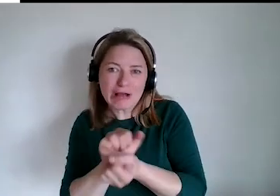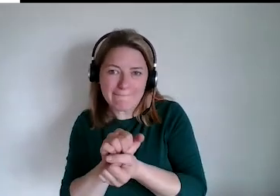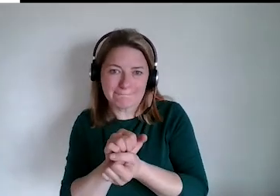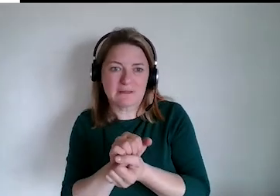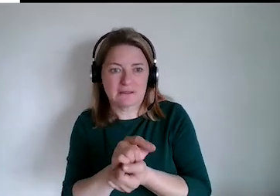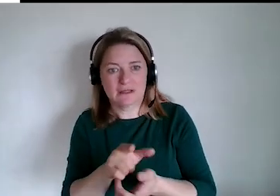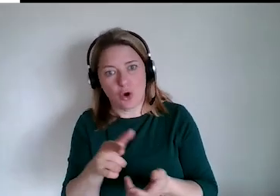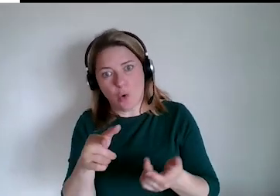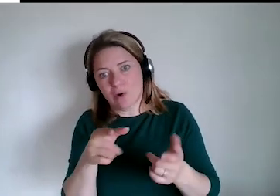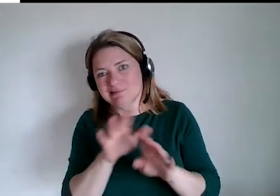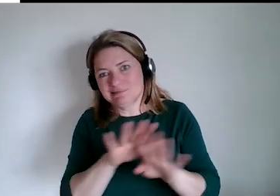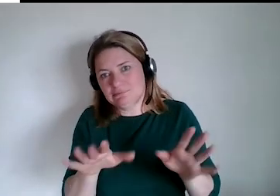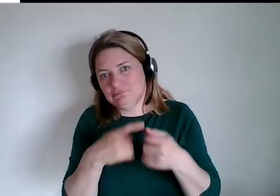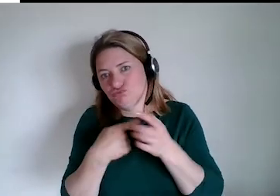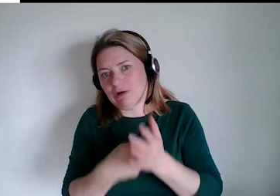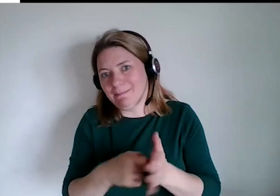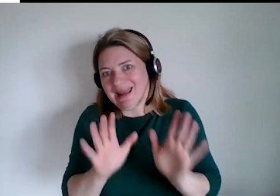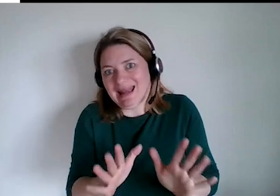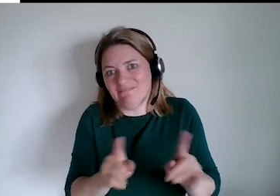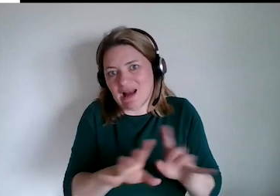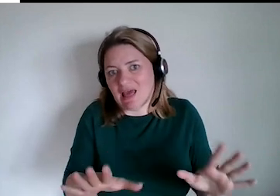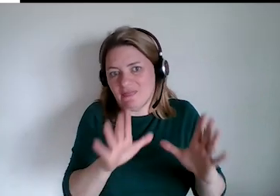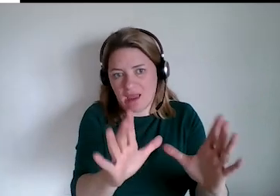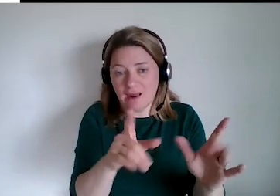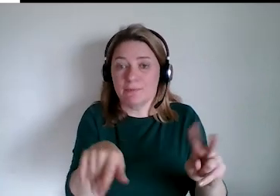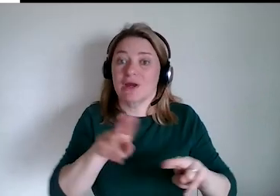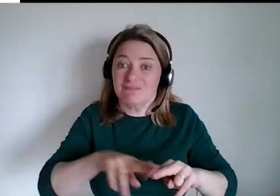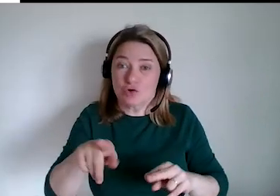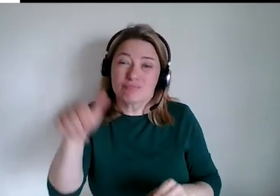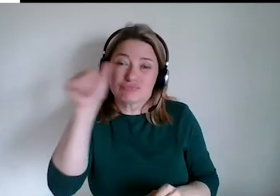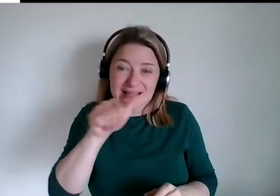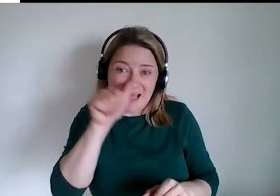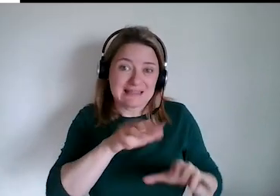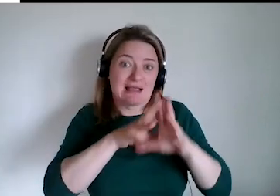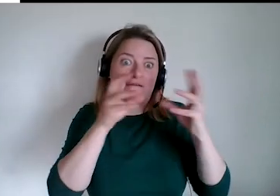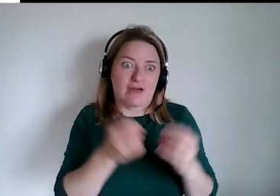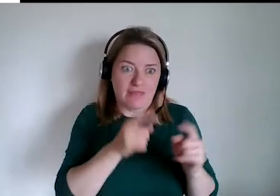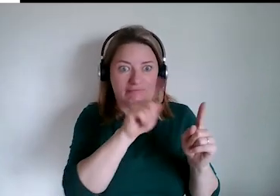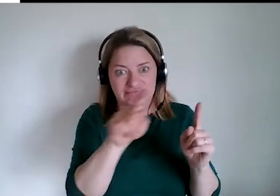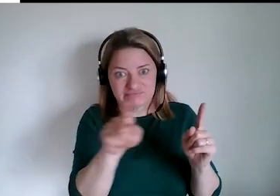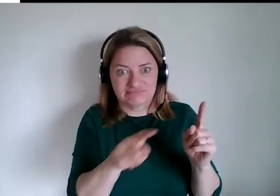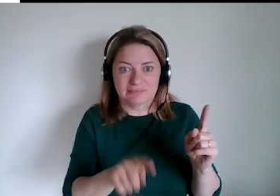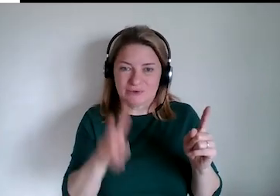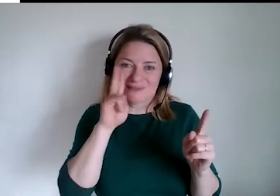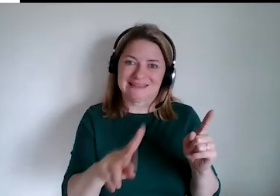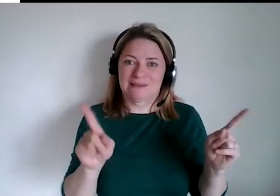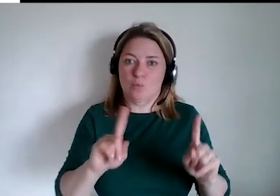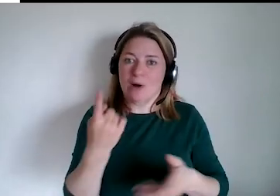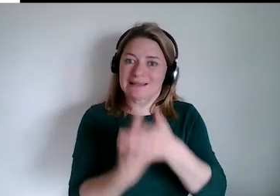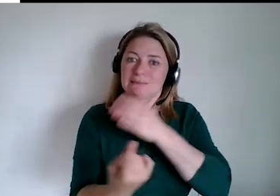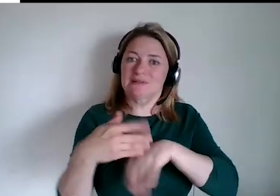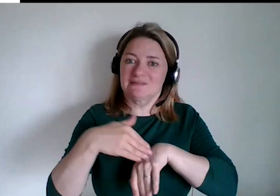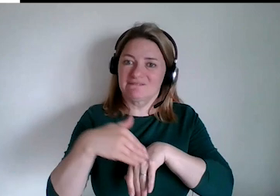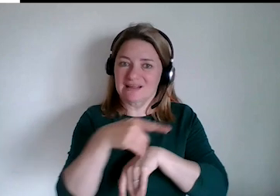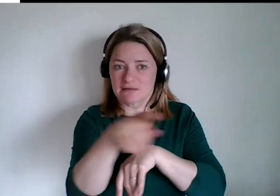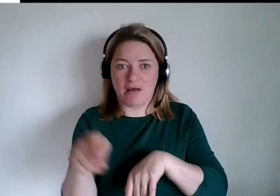here. But you can see effectively, if you pretend everything acts at the same time, you can see what the independent effects are in a very